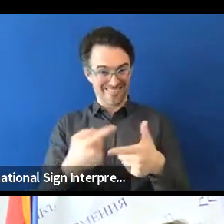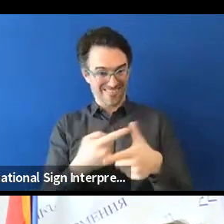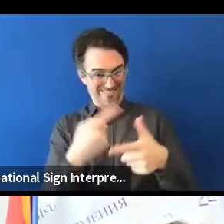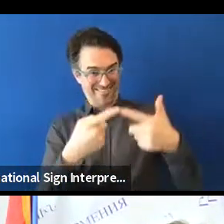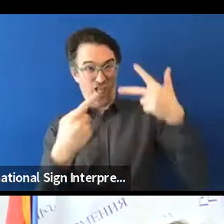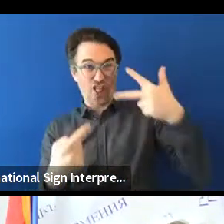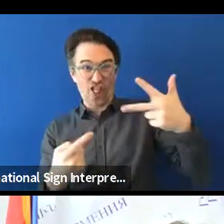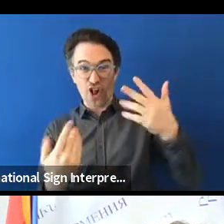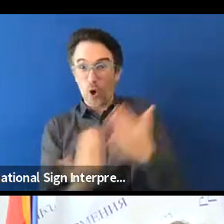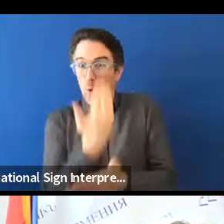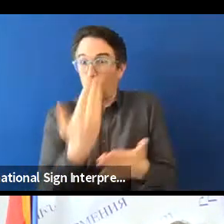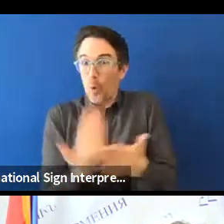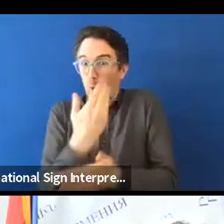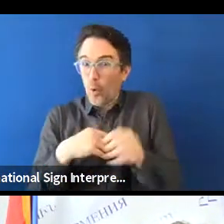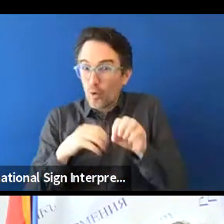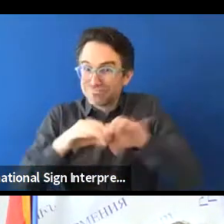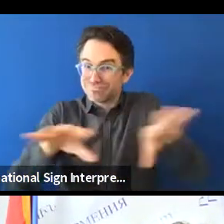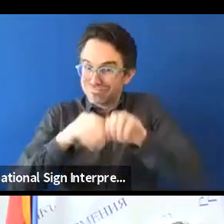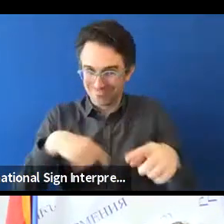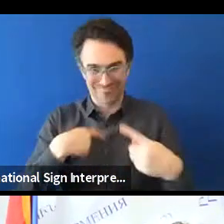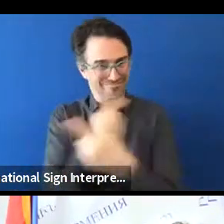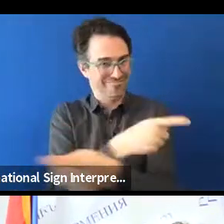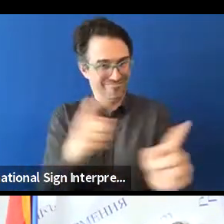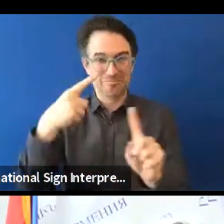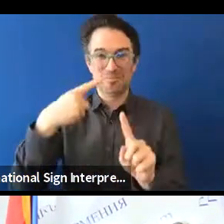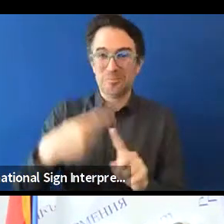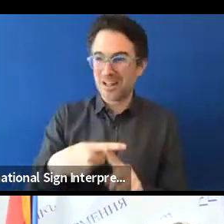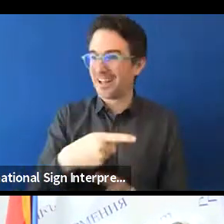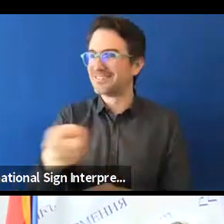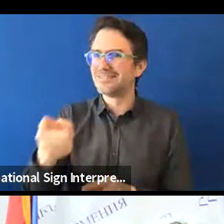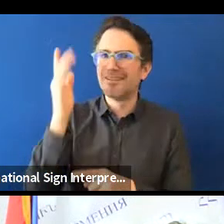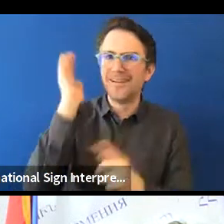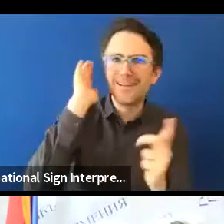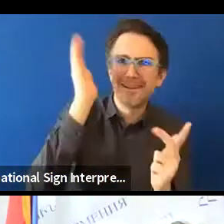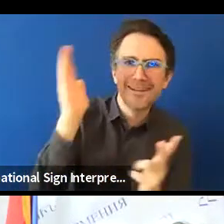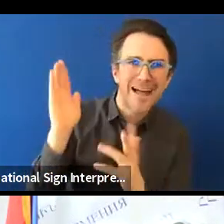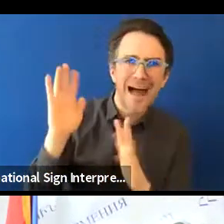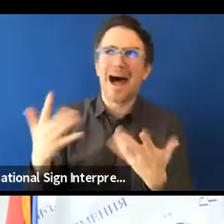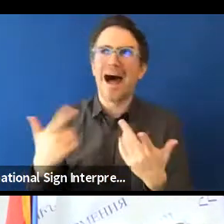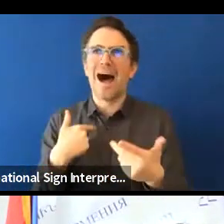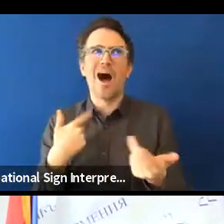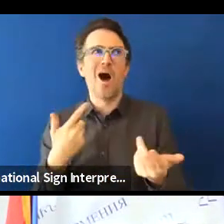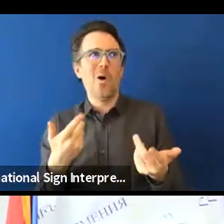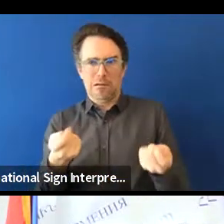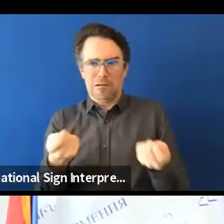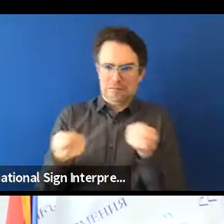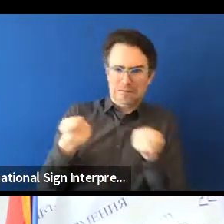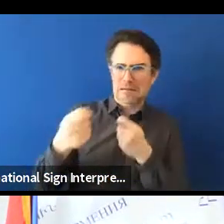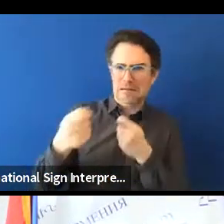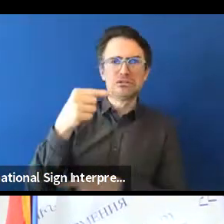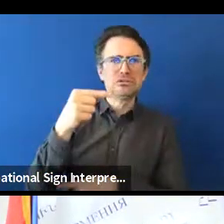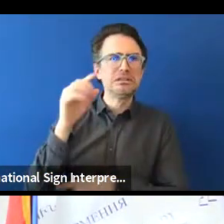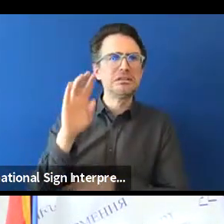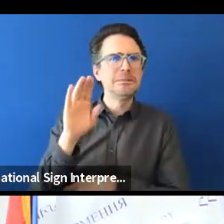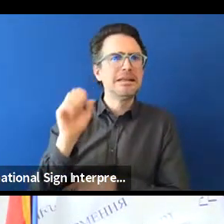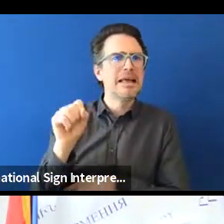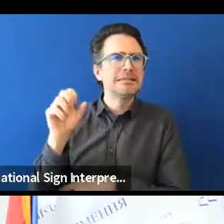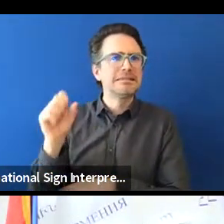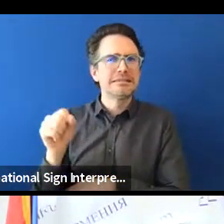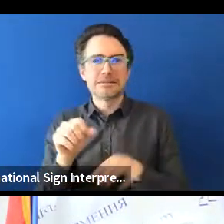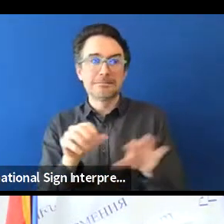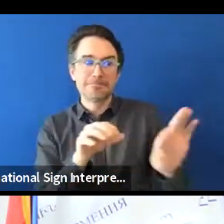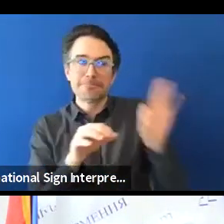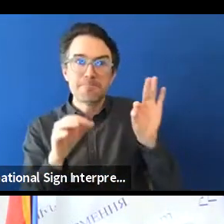the issue of GBSS. What we can do is encourage each other by sharing